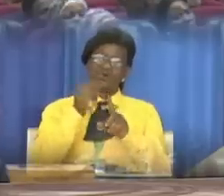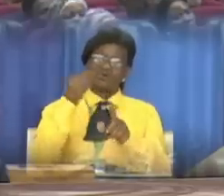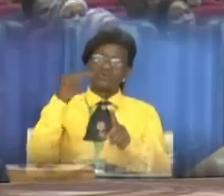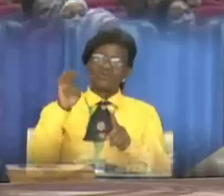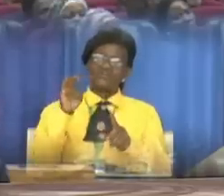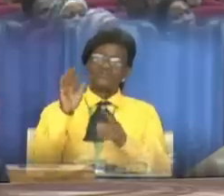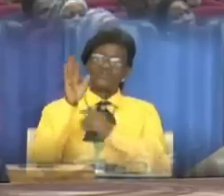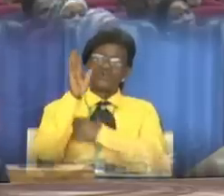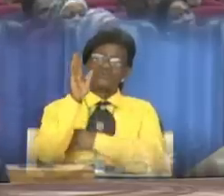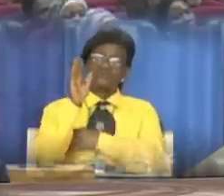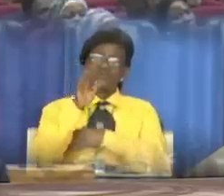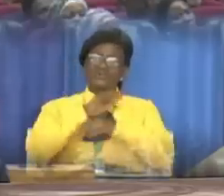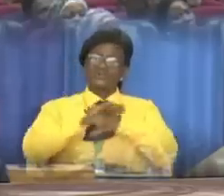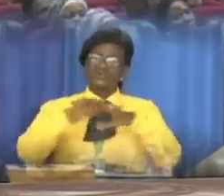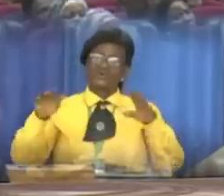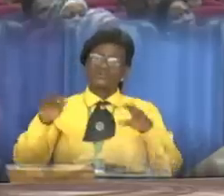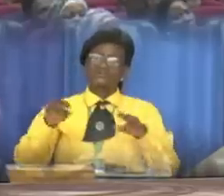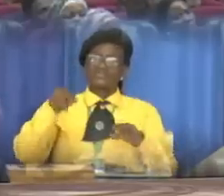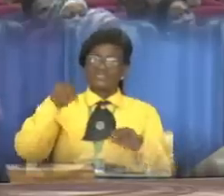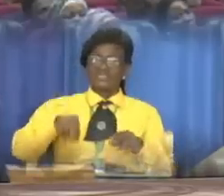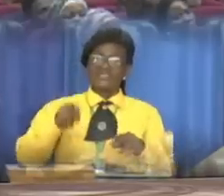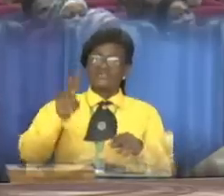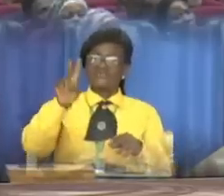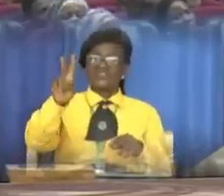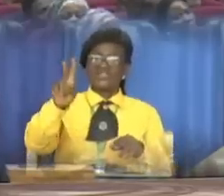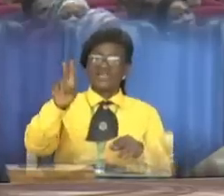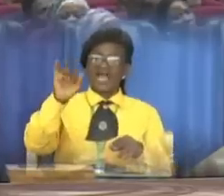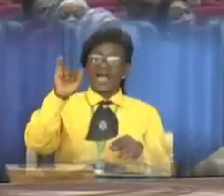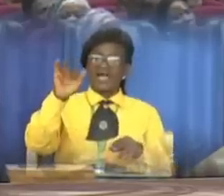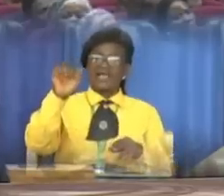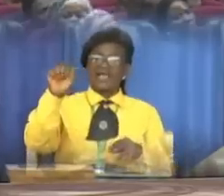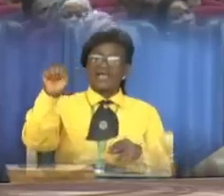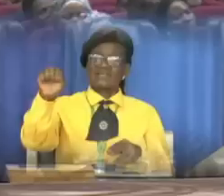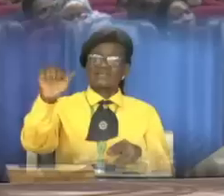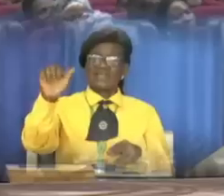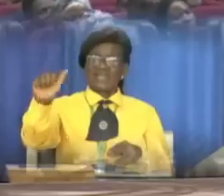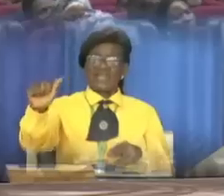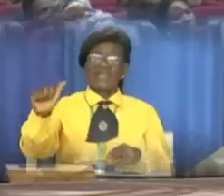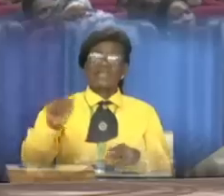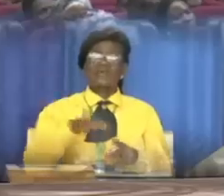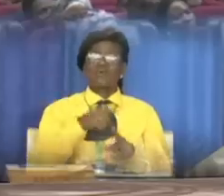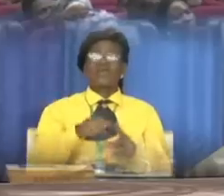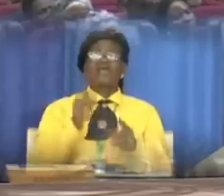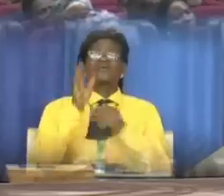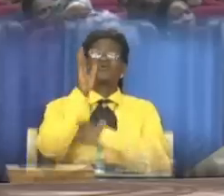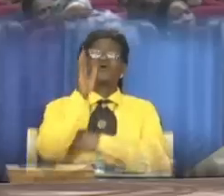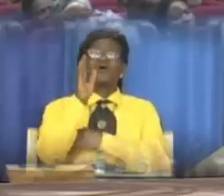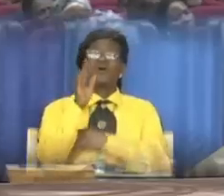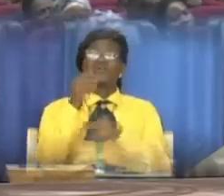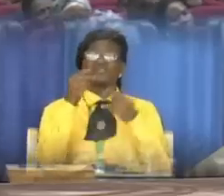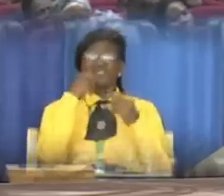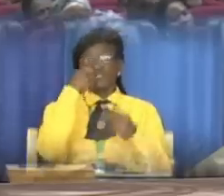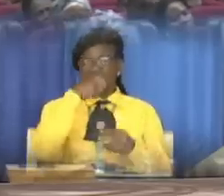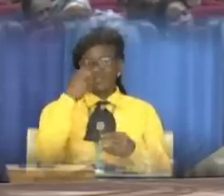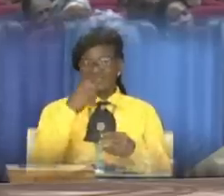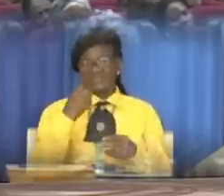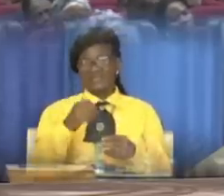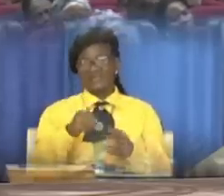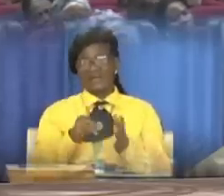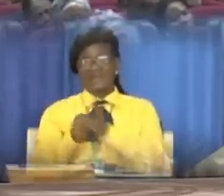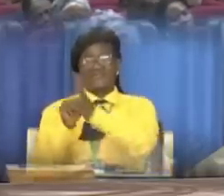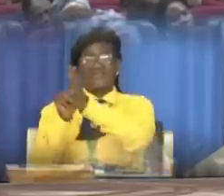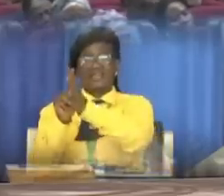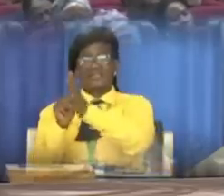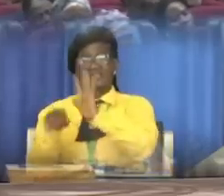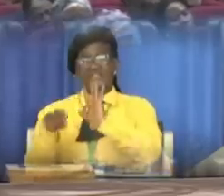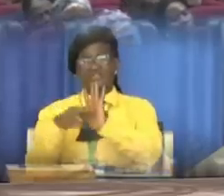visa. Once God speaks, the manifestation will follow. We thank God for that, because once he